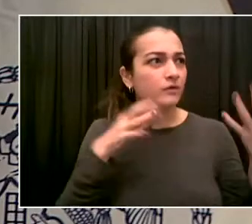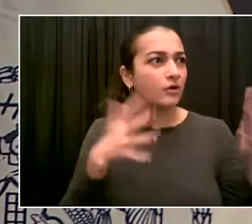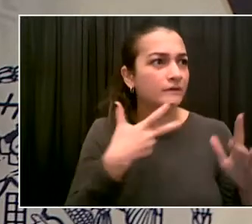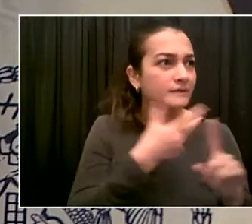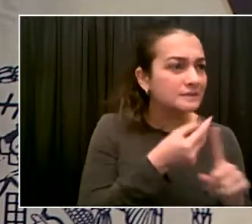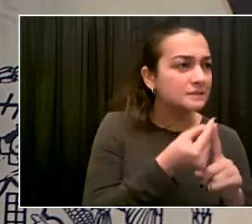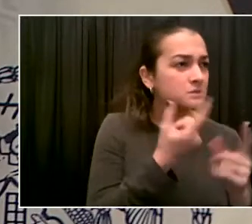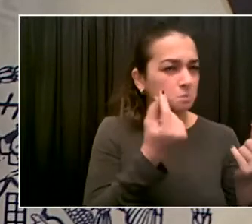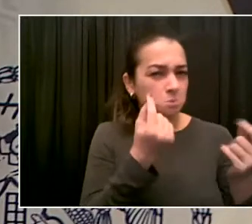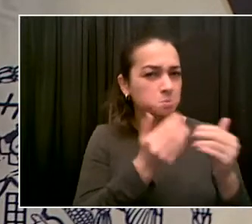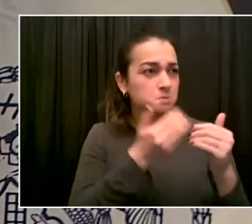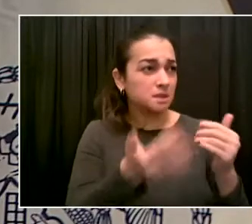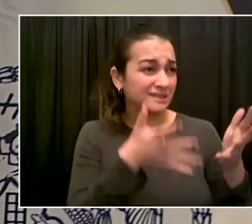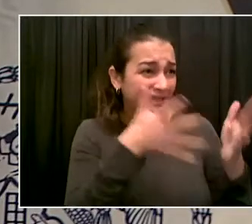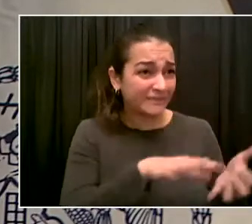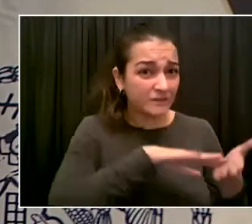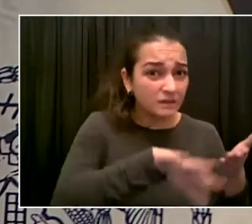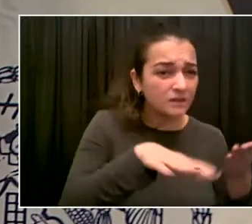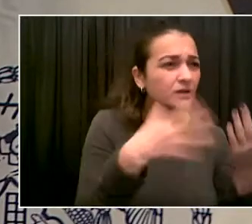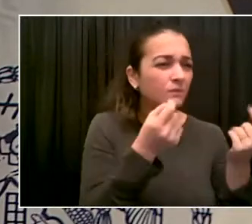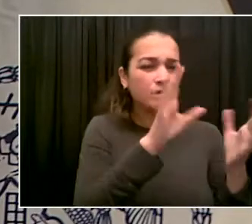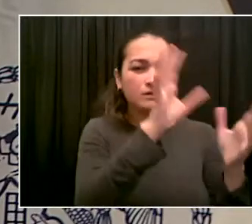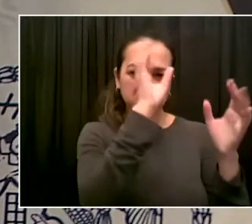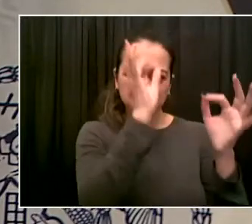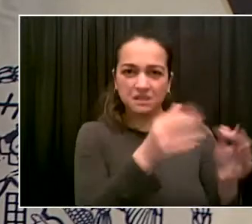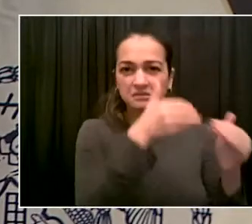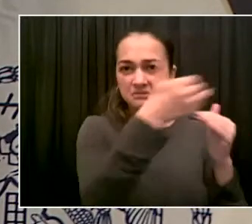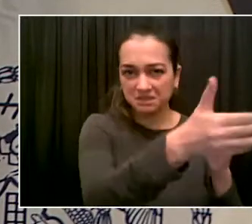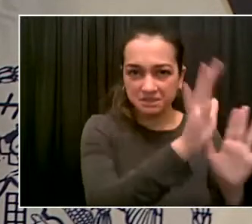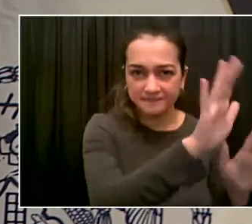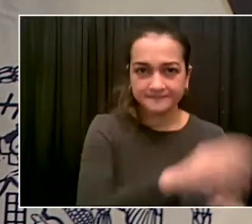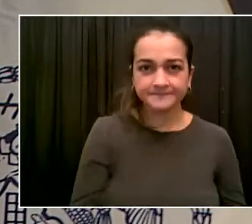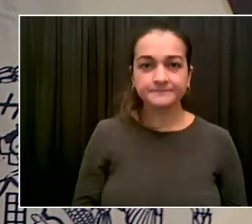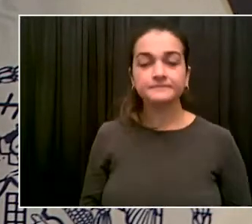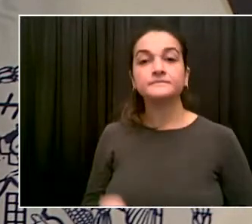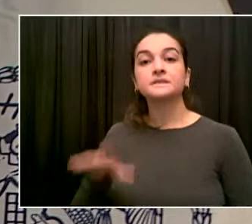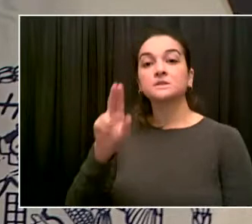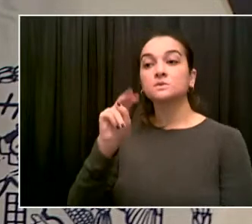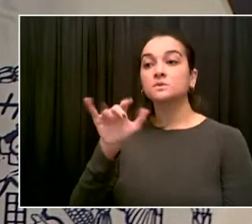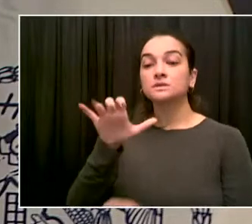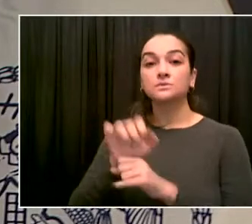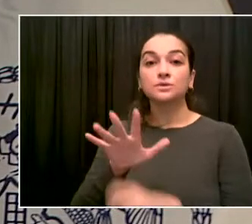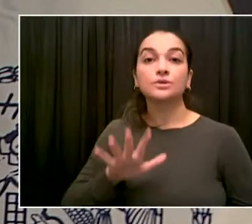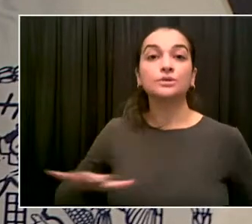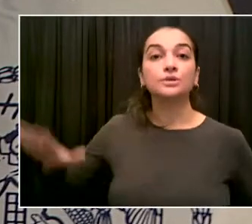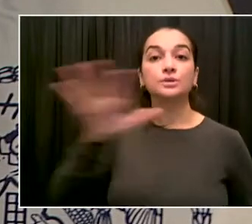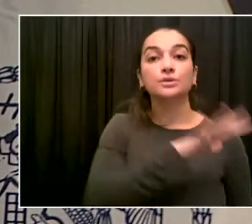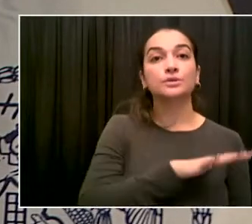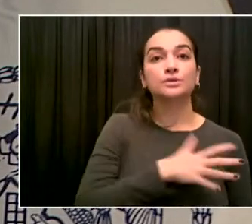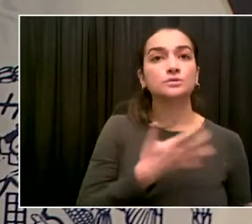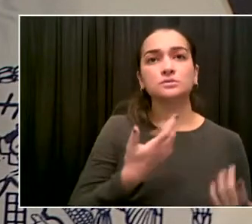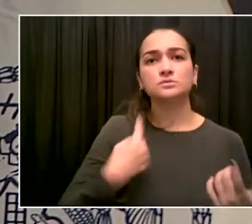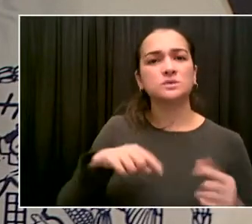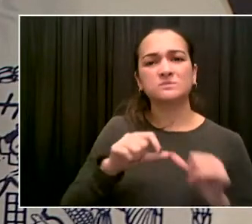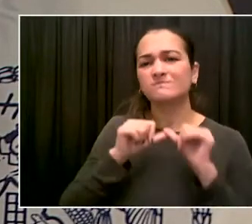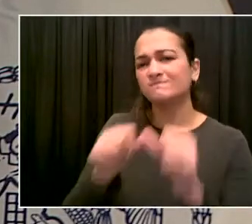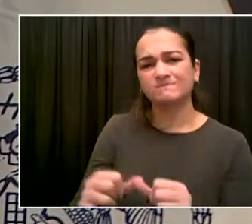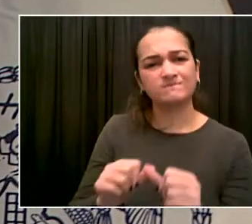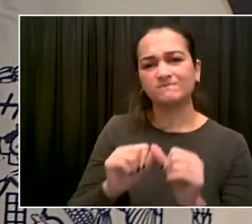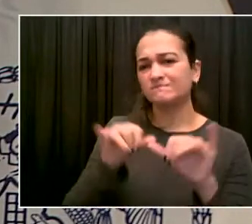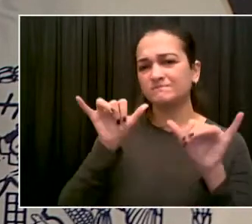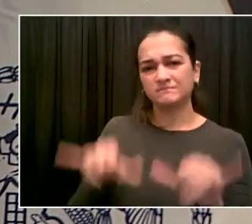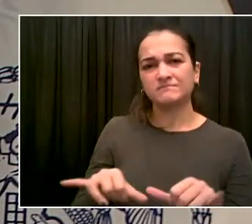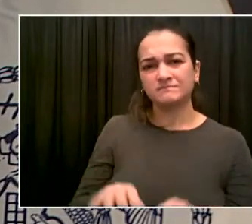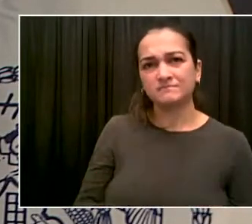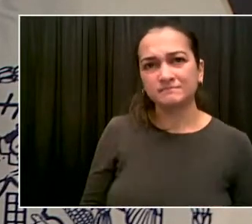support them and wants to keep their agencies strong. And when city workers, such as those who are choosing not to show up to work even though they're not sick,